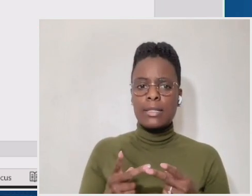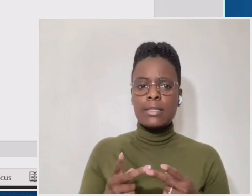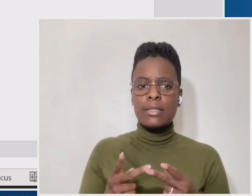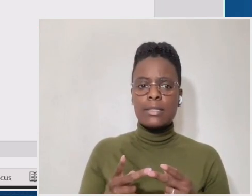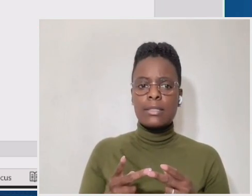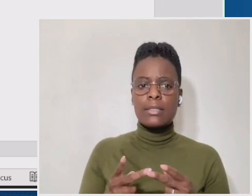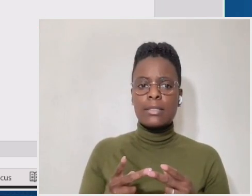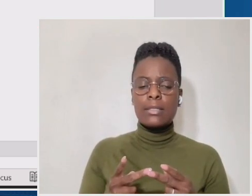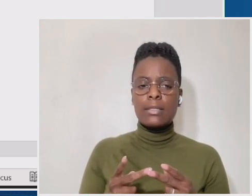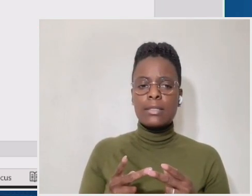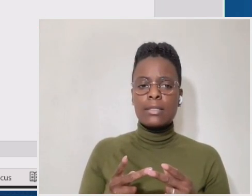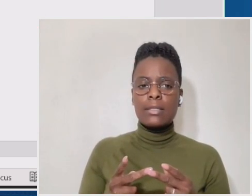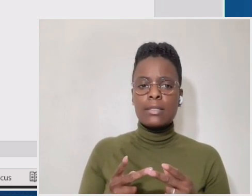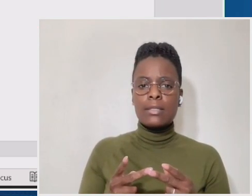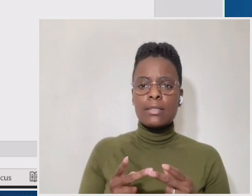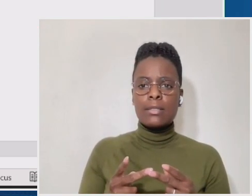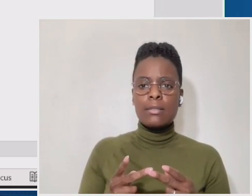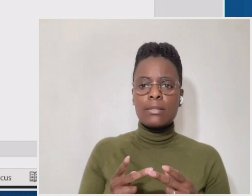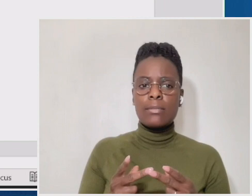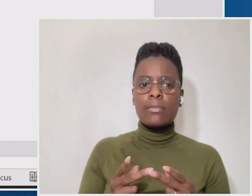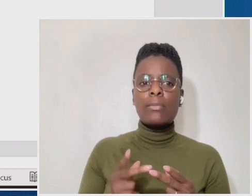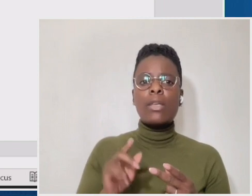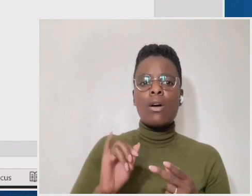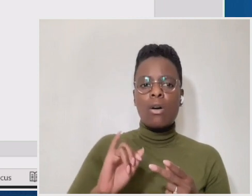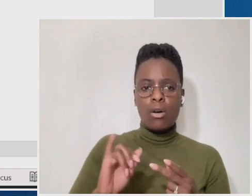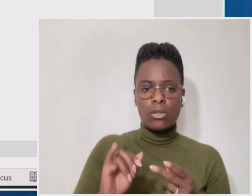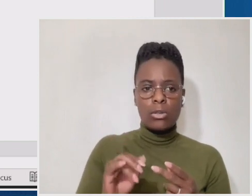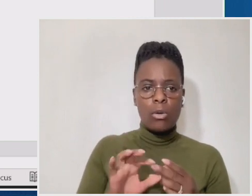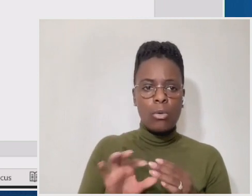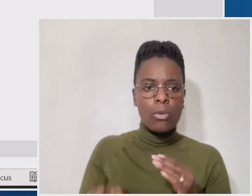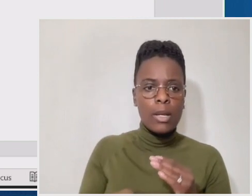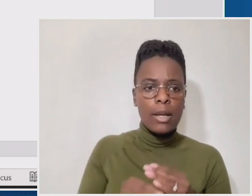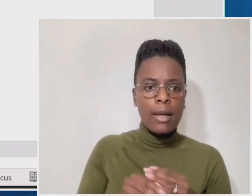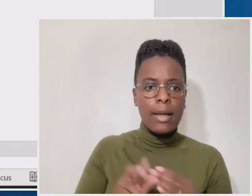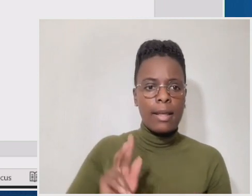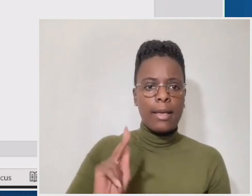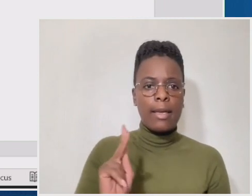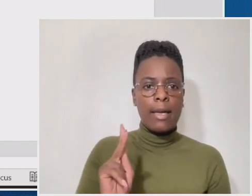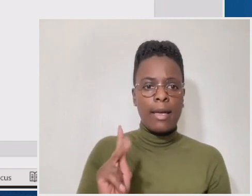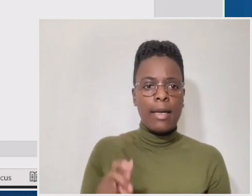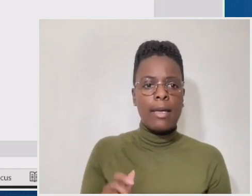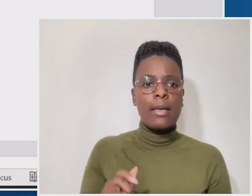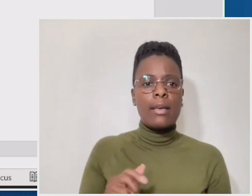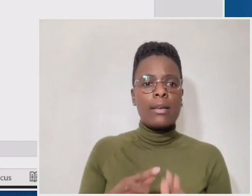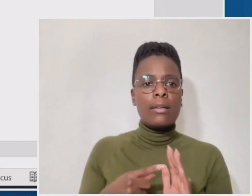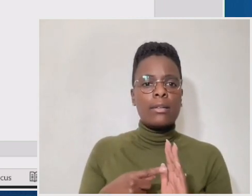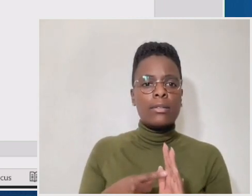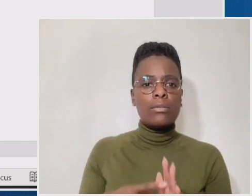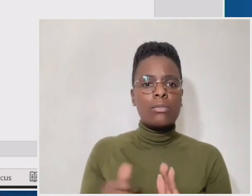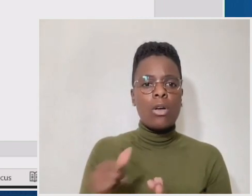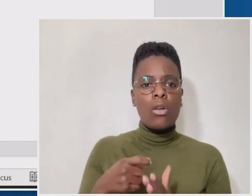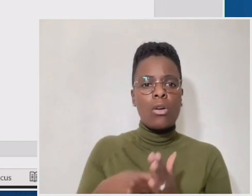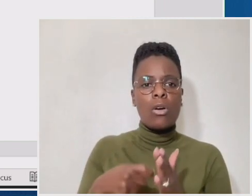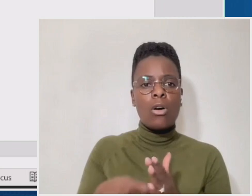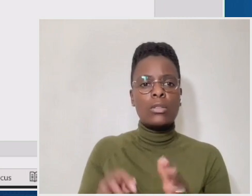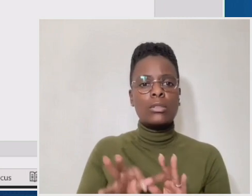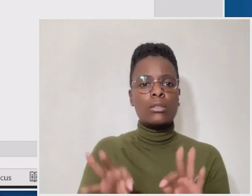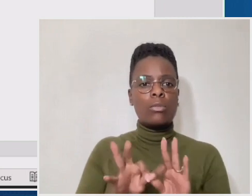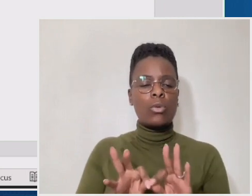everything. And then the additions at the end, okay, other costs necessary to participate in educational